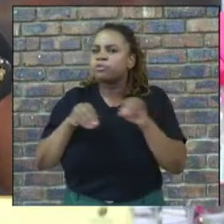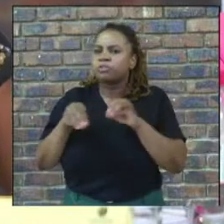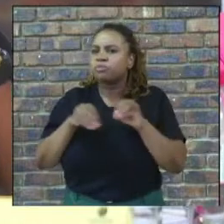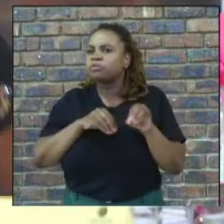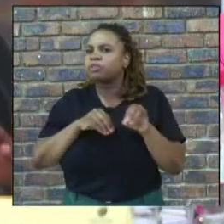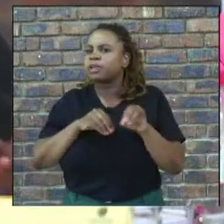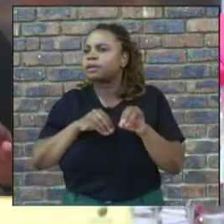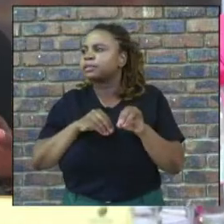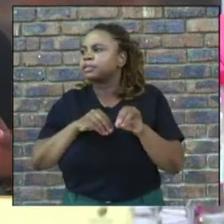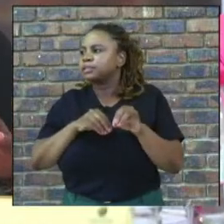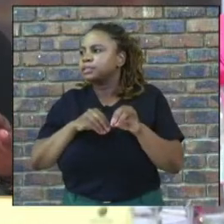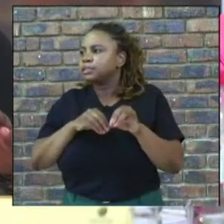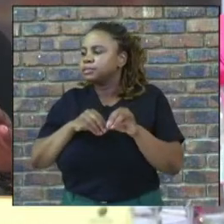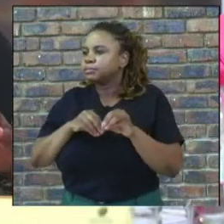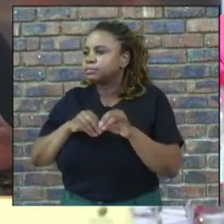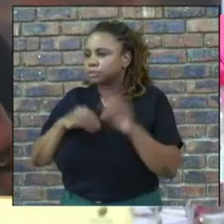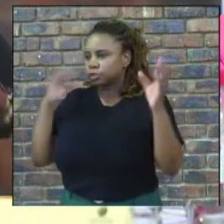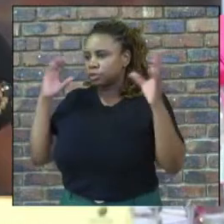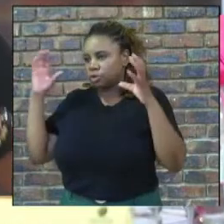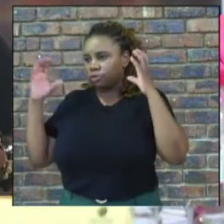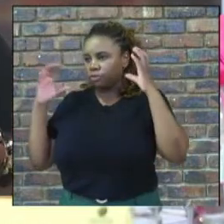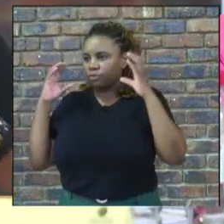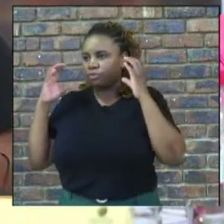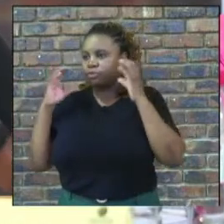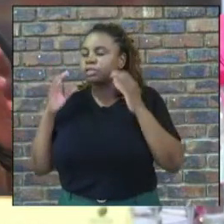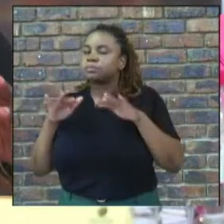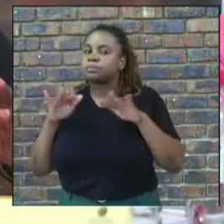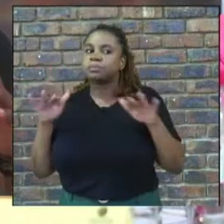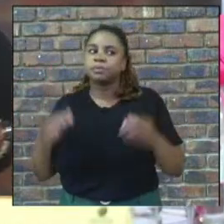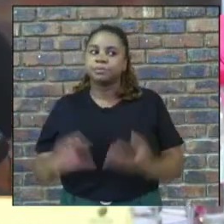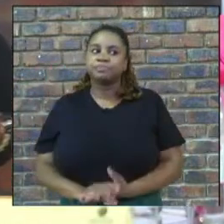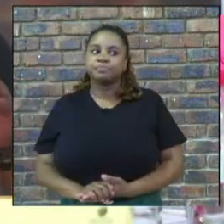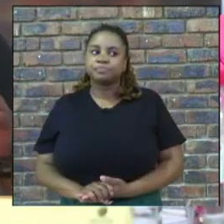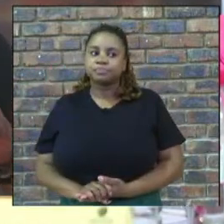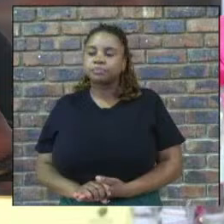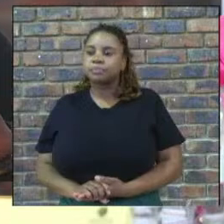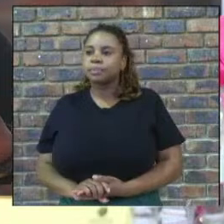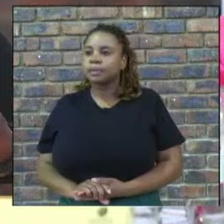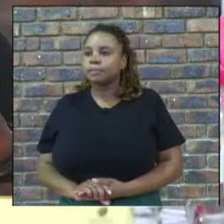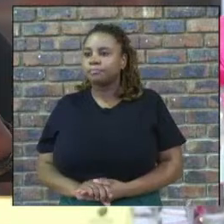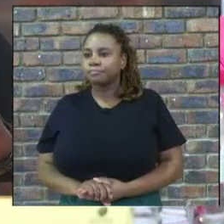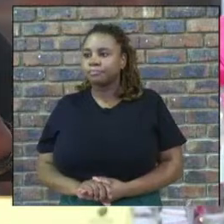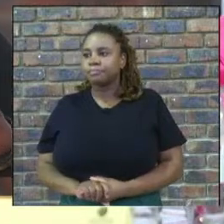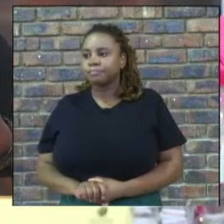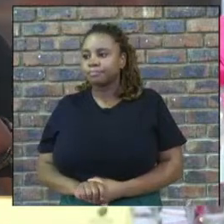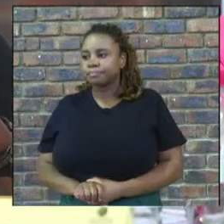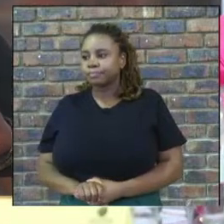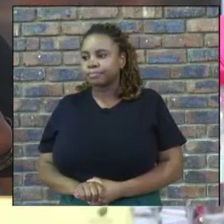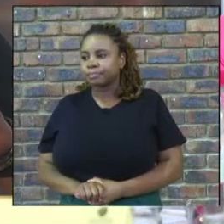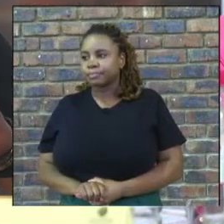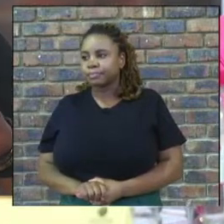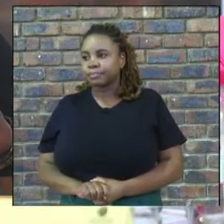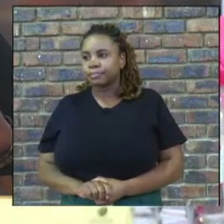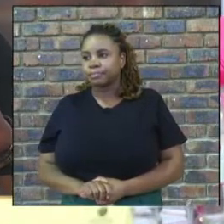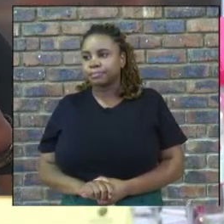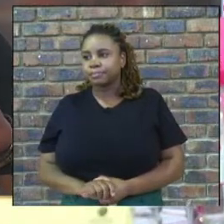Let's conclude and then we adjourn for lunch. Can we agree? Please.